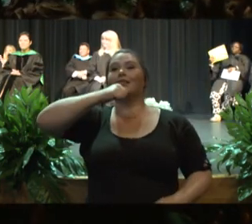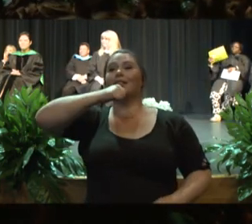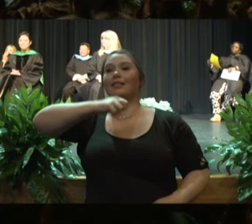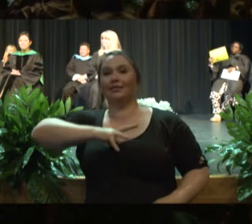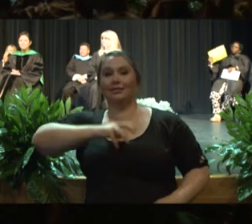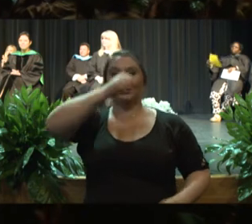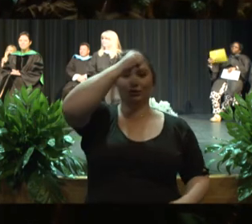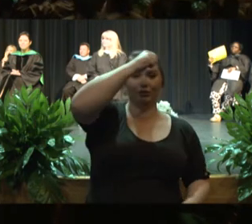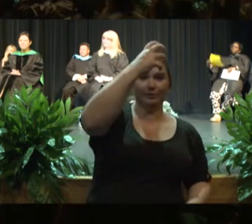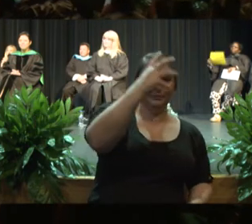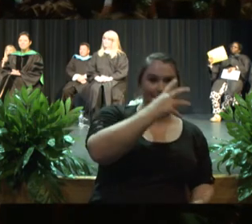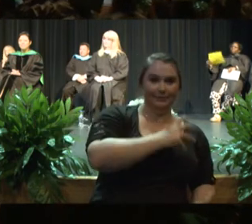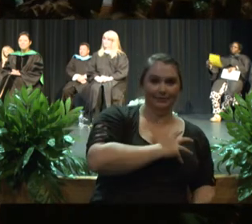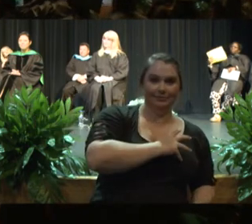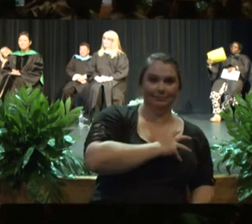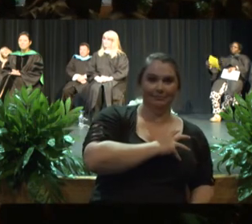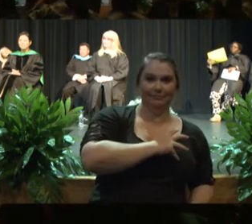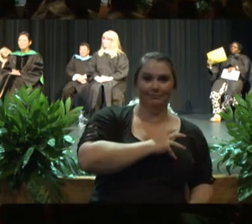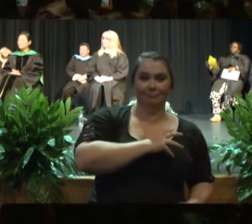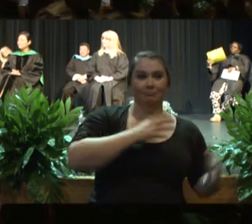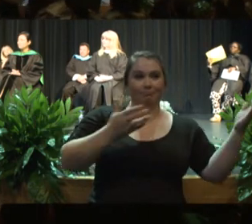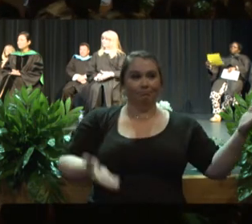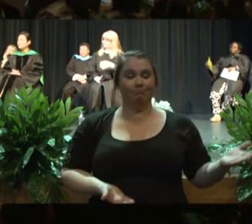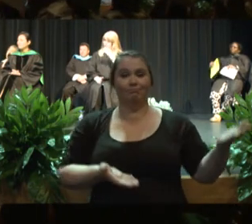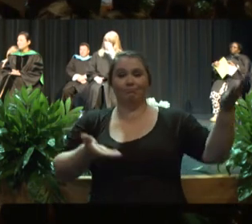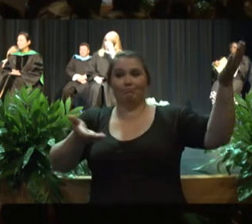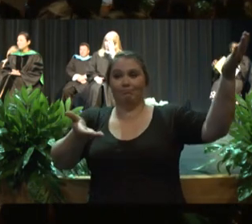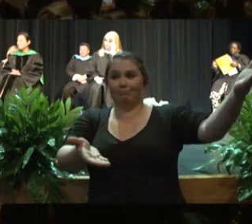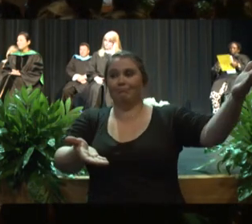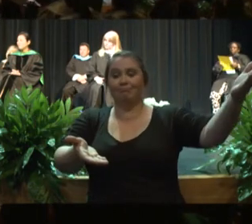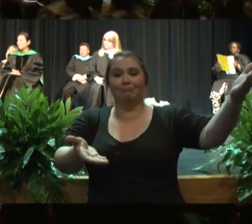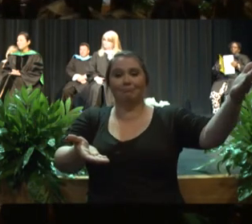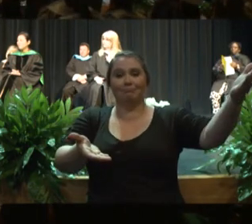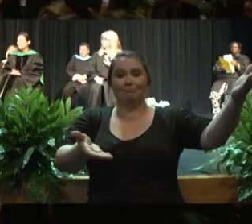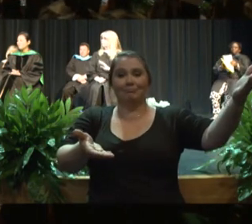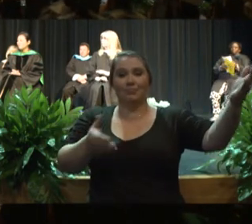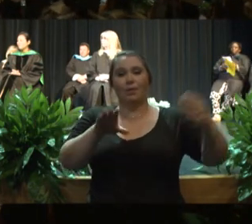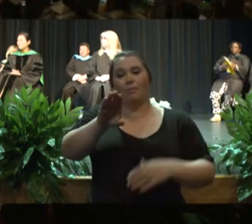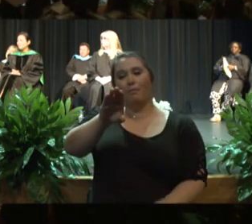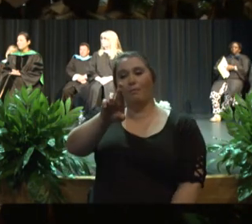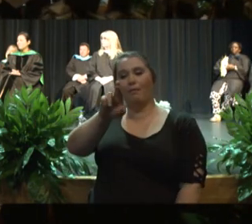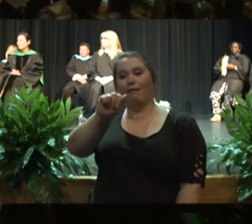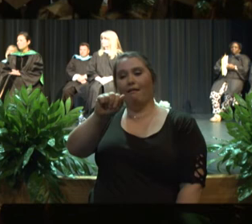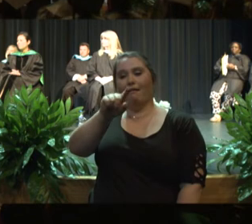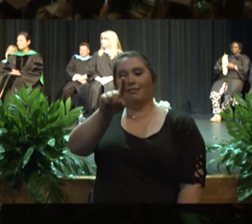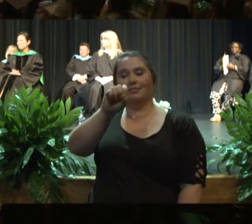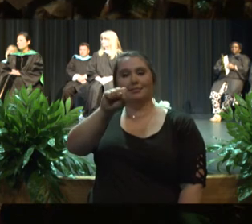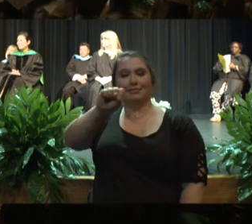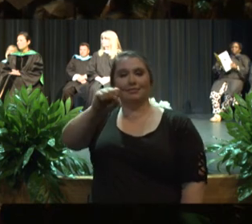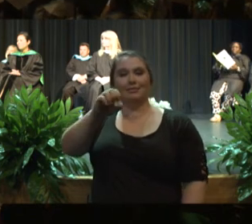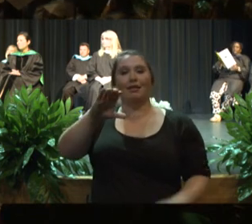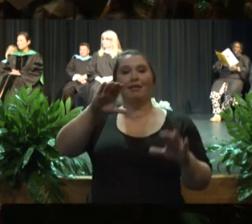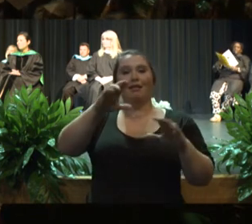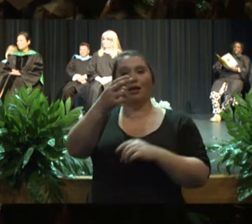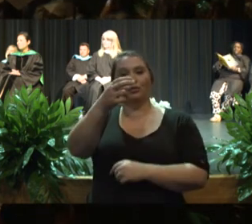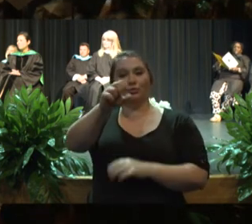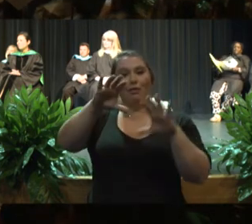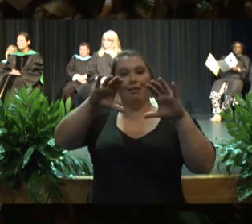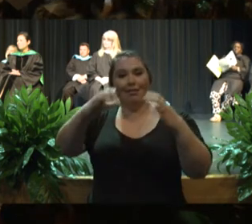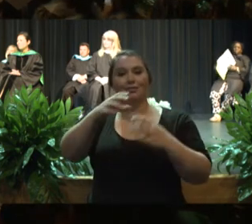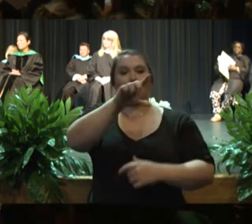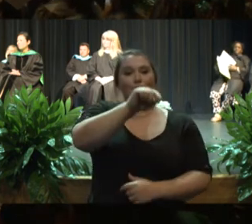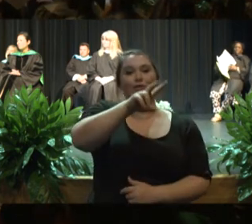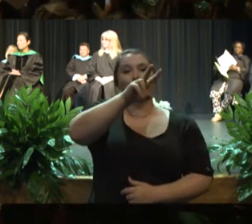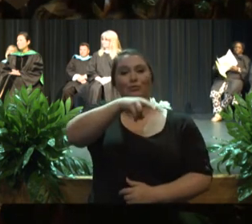Ladies and gentlemen, I present to you the Brazos High School's class